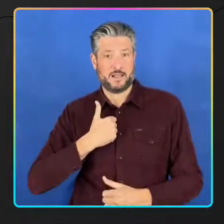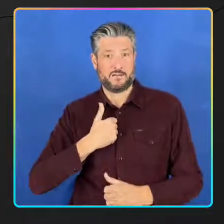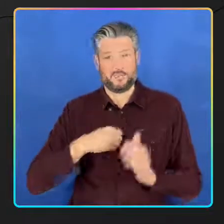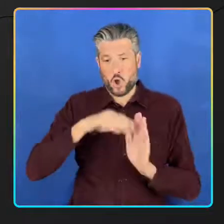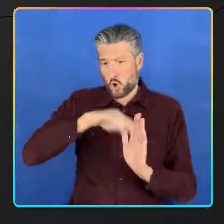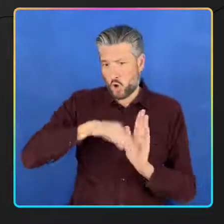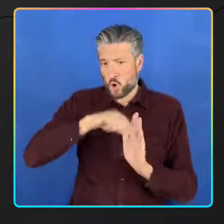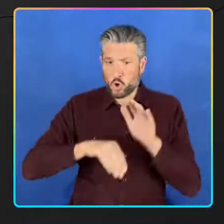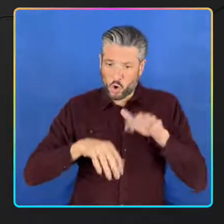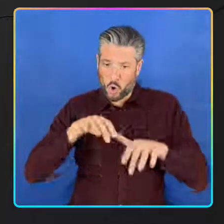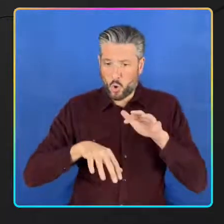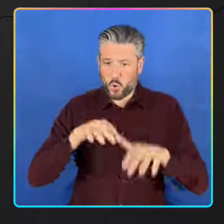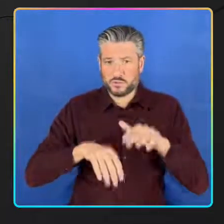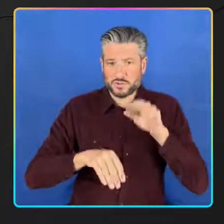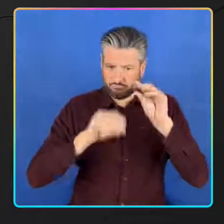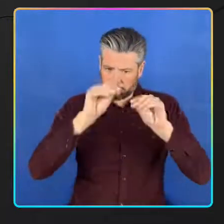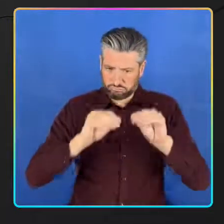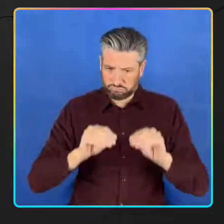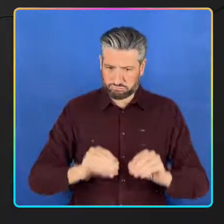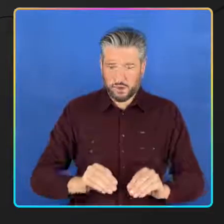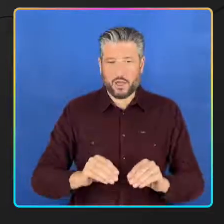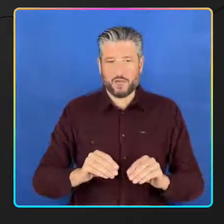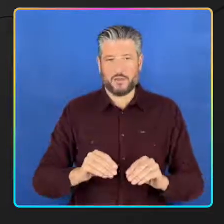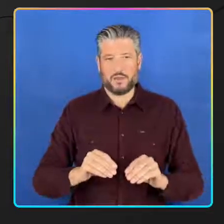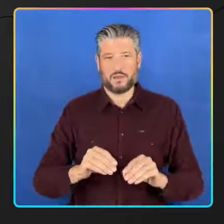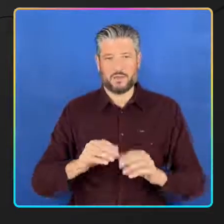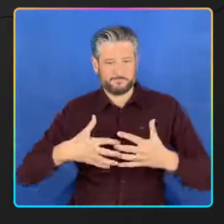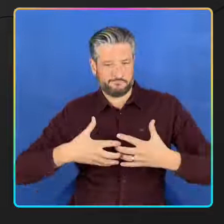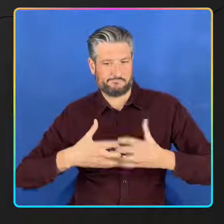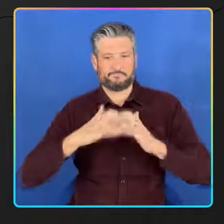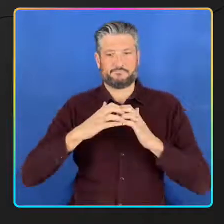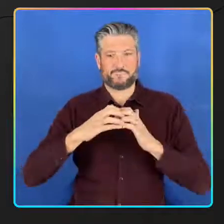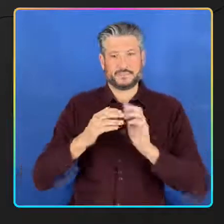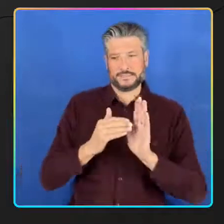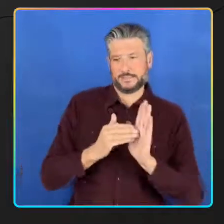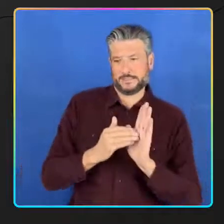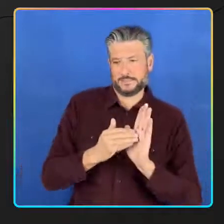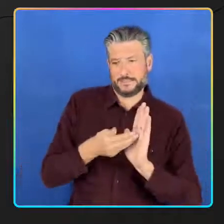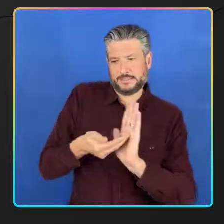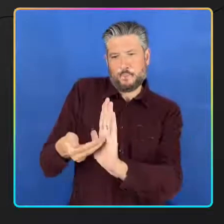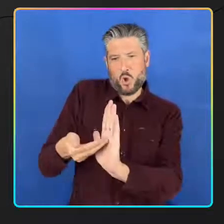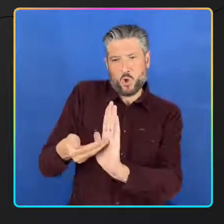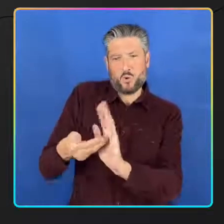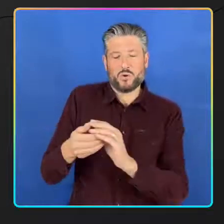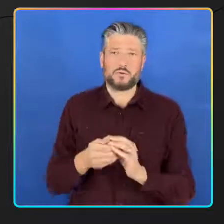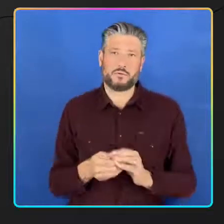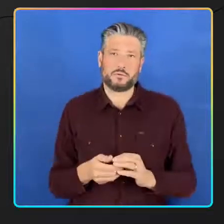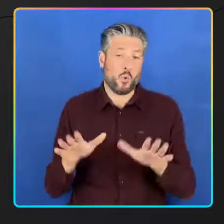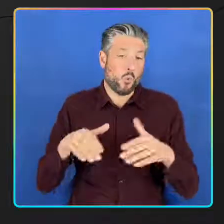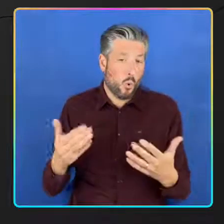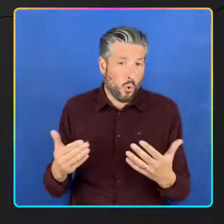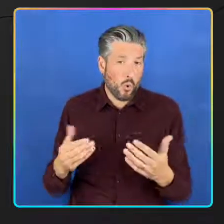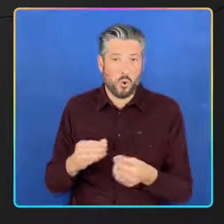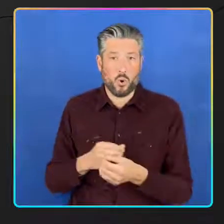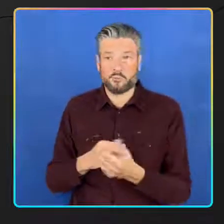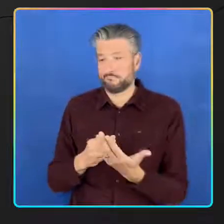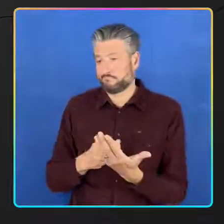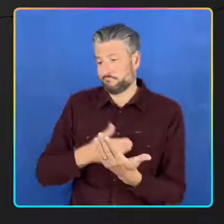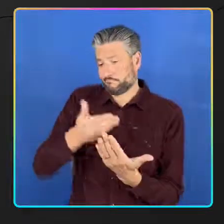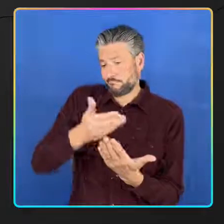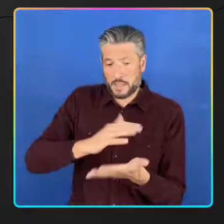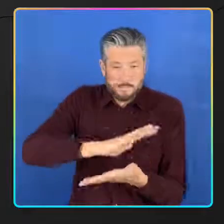demos and kind of trying to get their features working. I could be reading their documentation and then giving feedback on